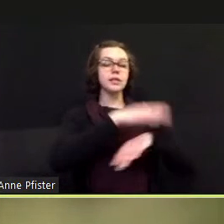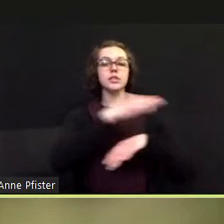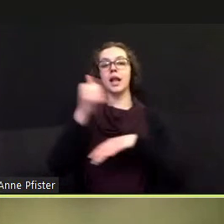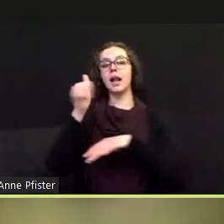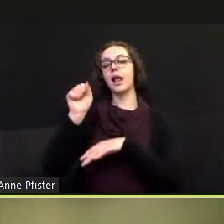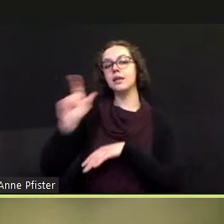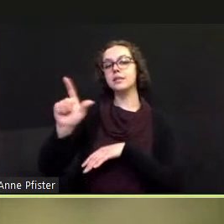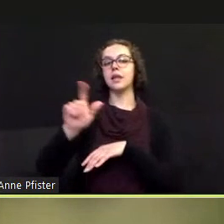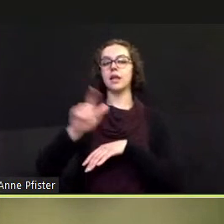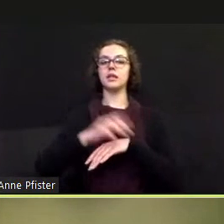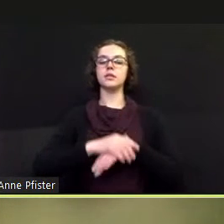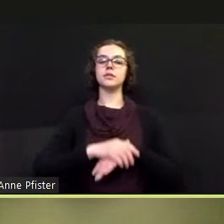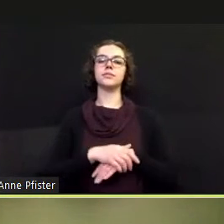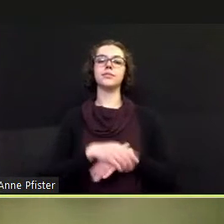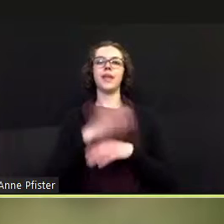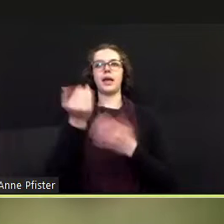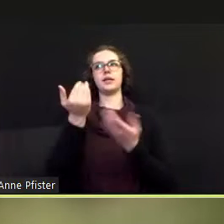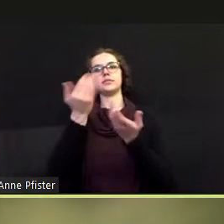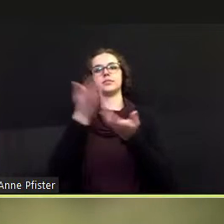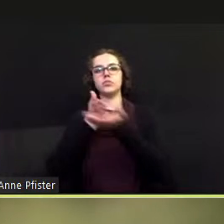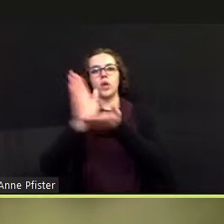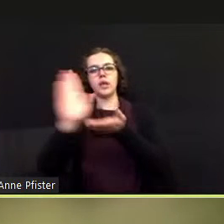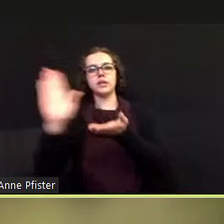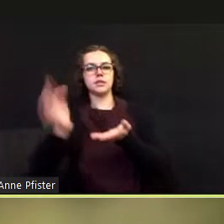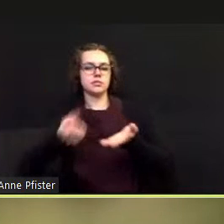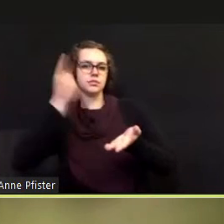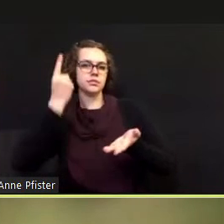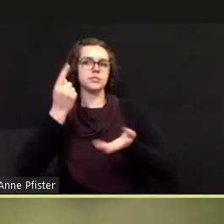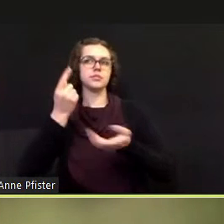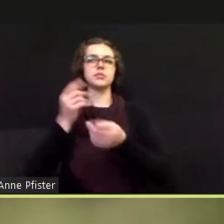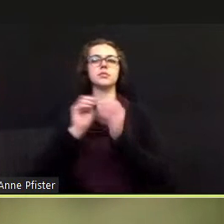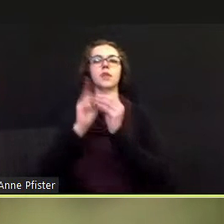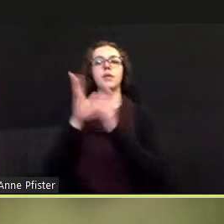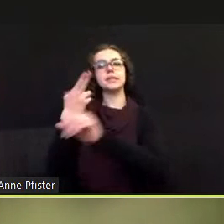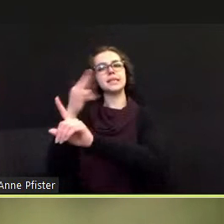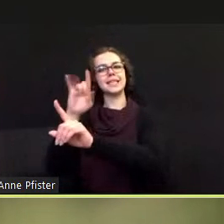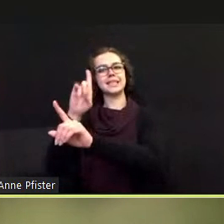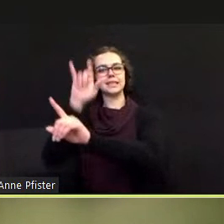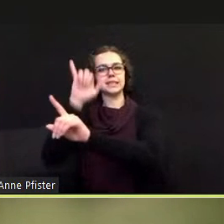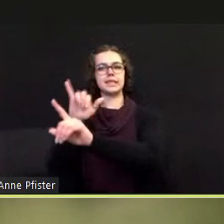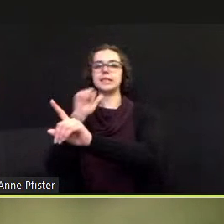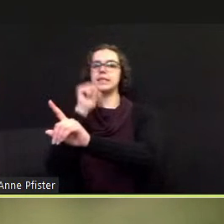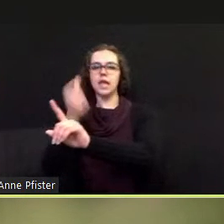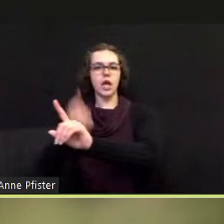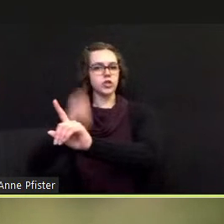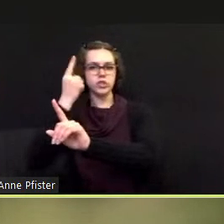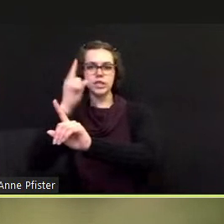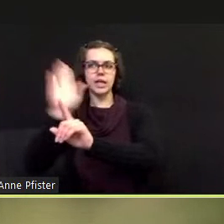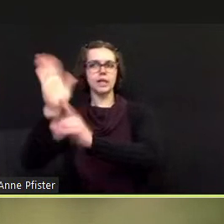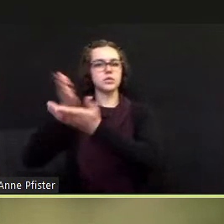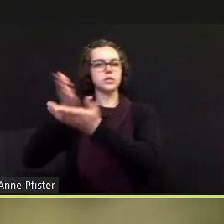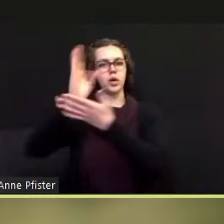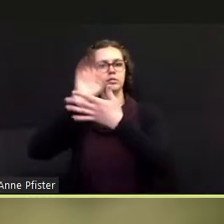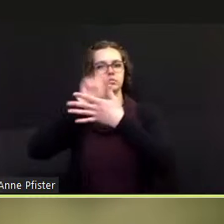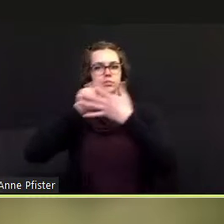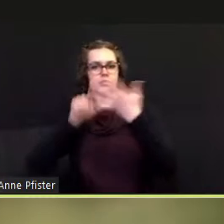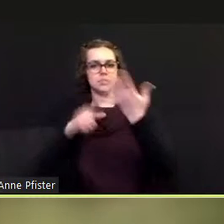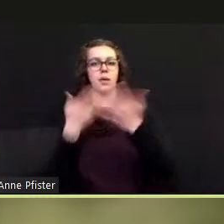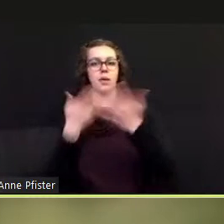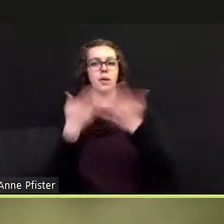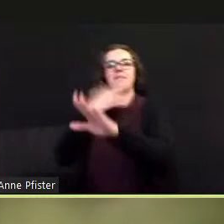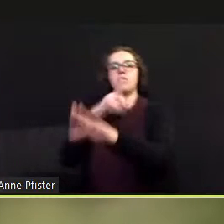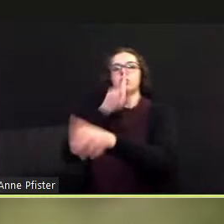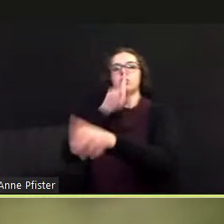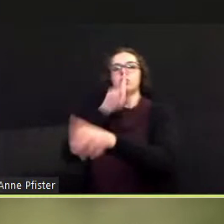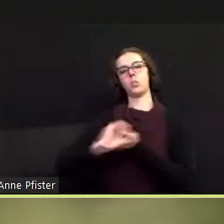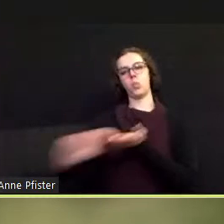the rights. And Hensley did not understand his right before he was waiving them, which violated his due process. And this